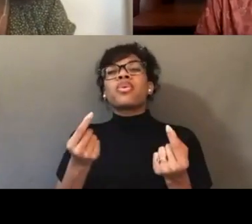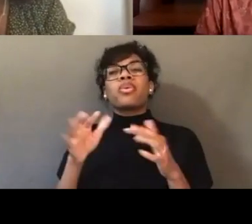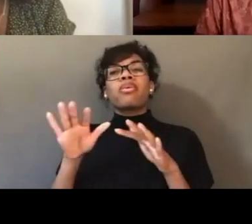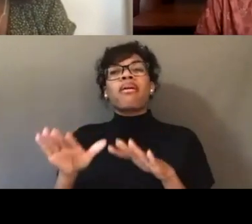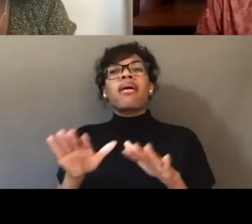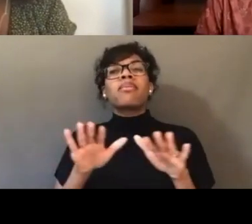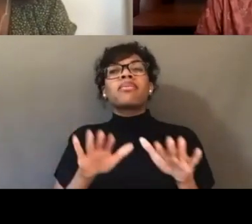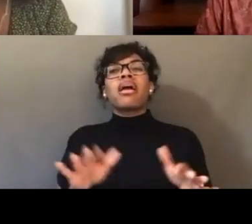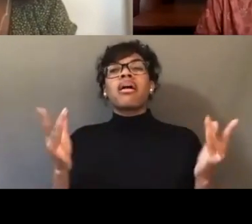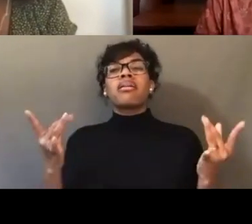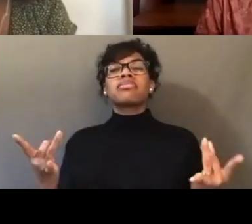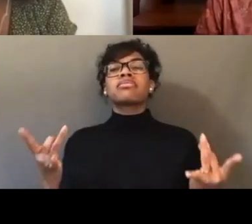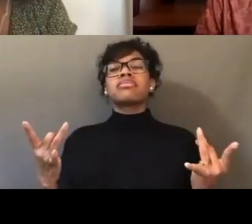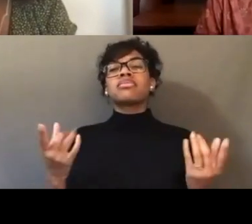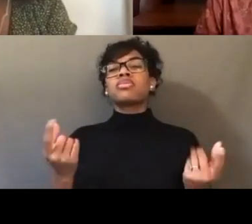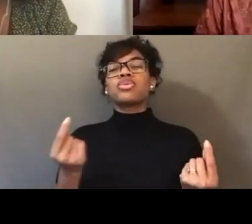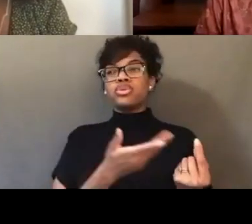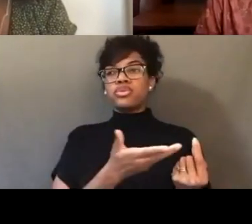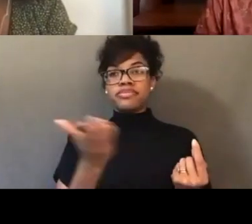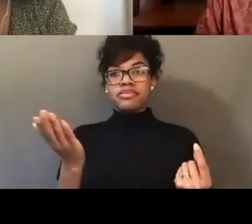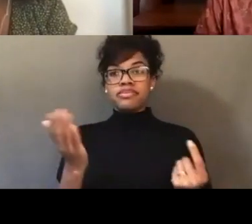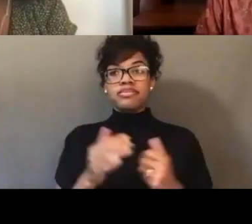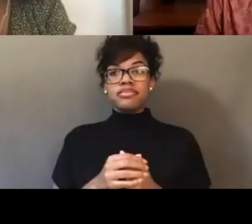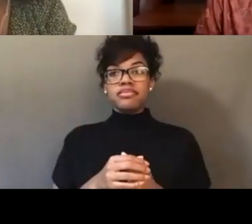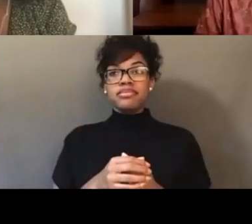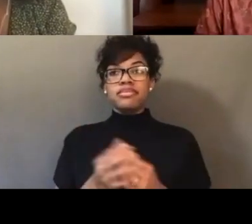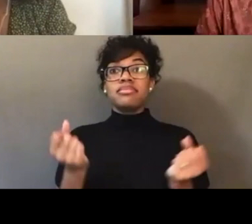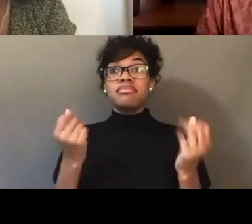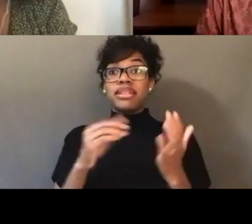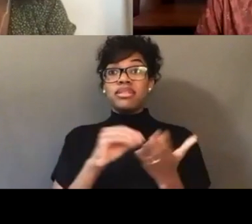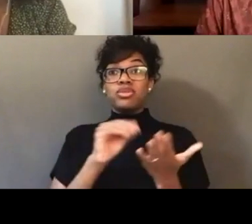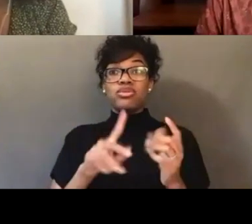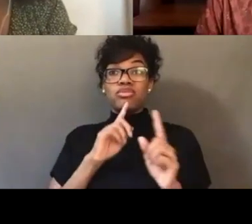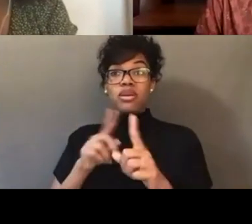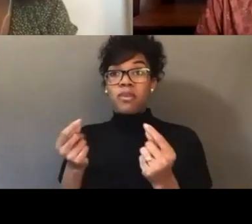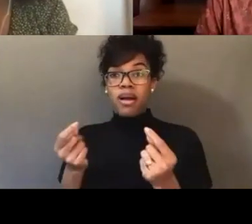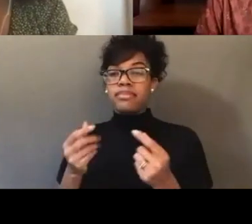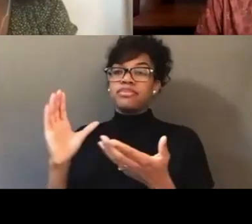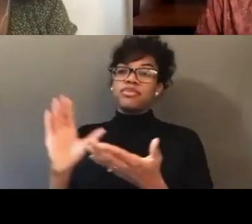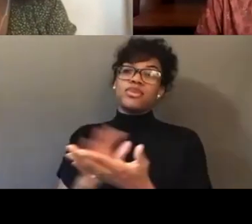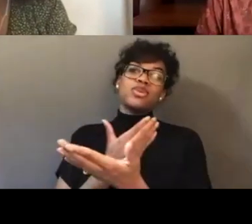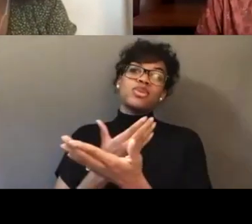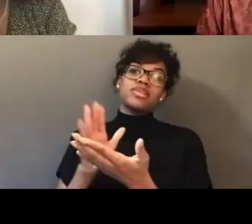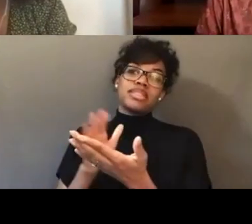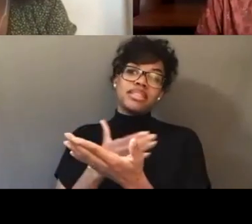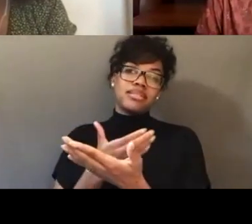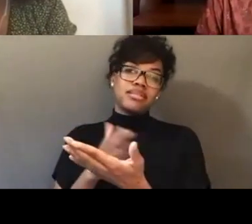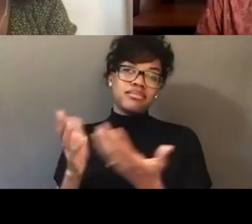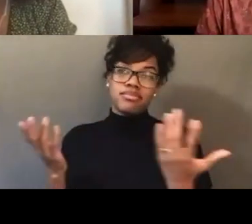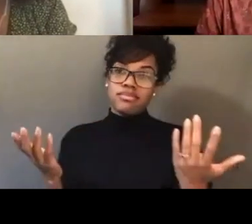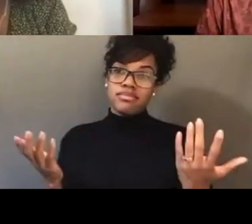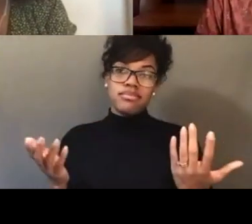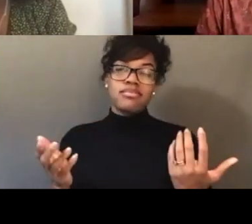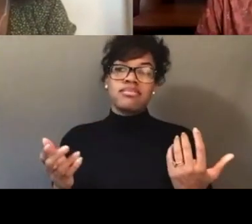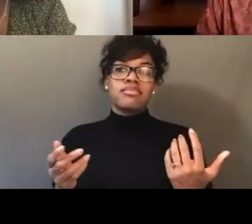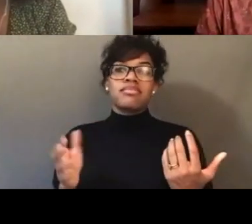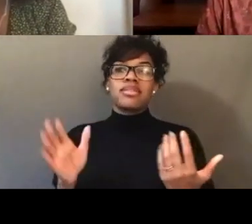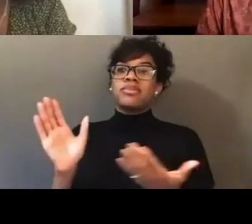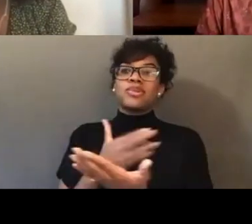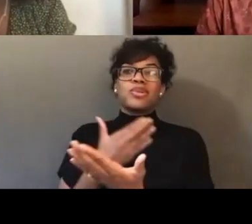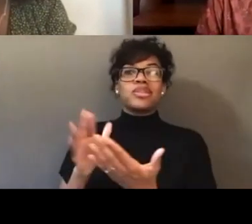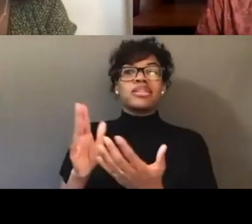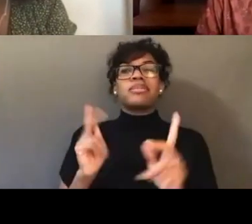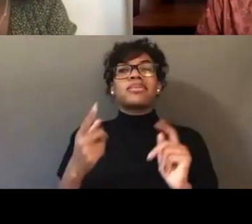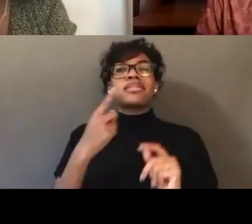Kara's language? And, you know, music just kept coming up. You know, they just talked about how it just hits me different. And I'm